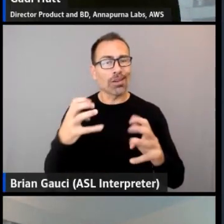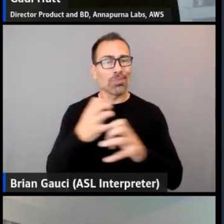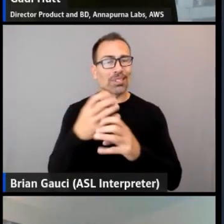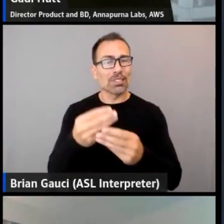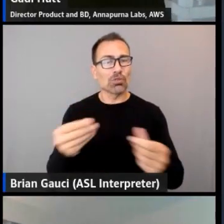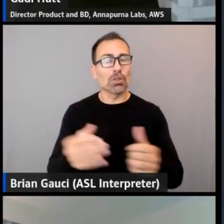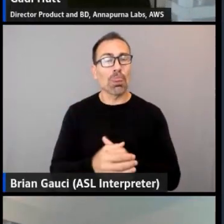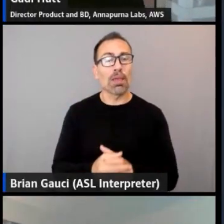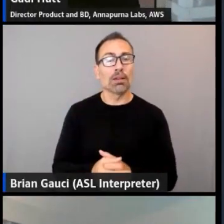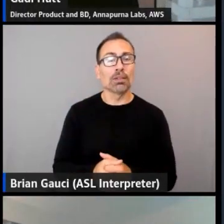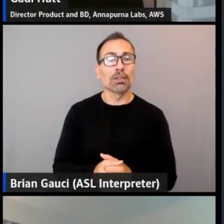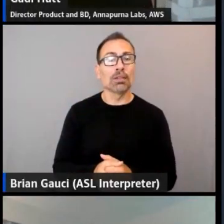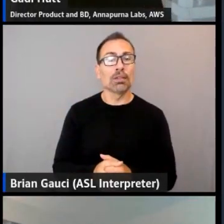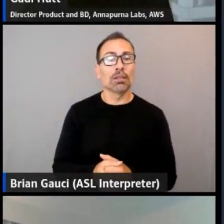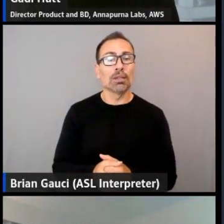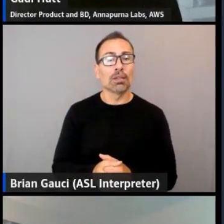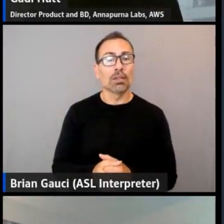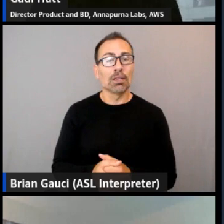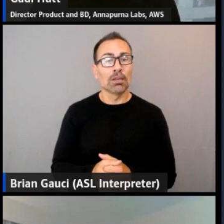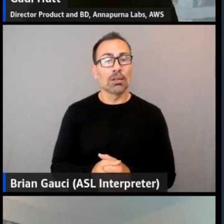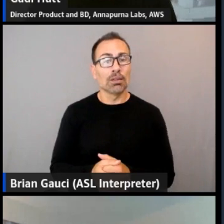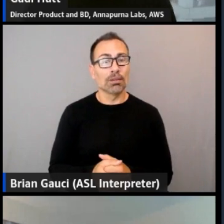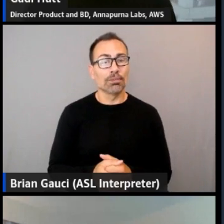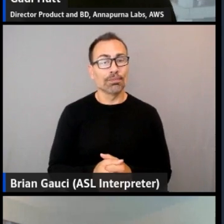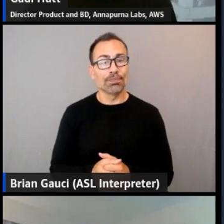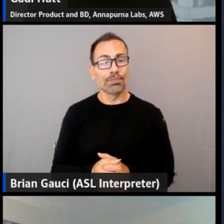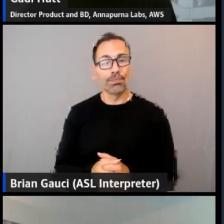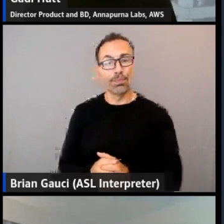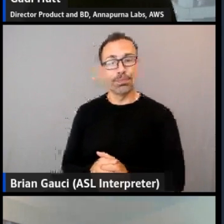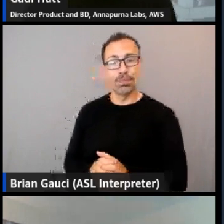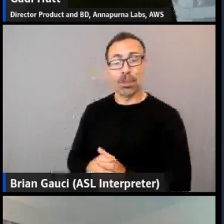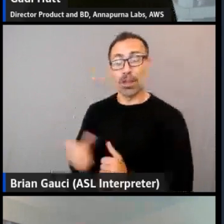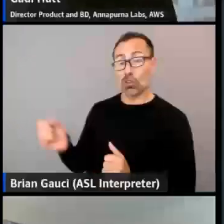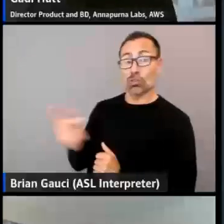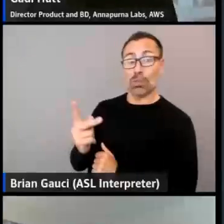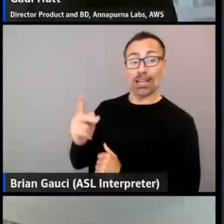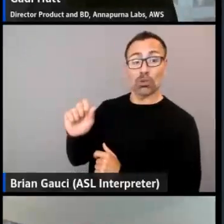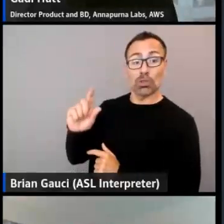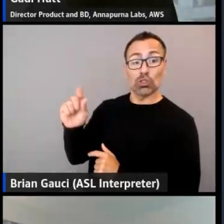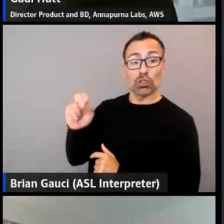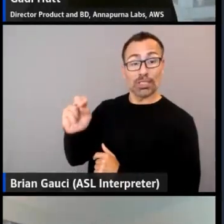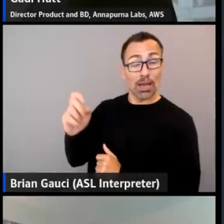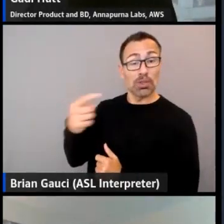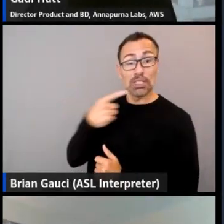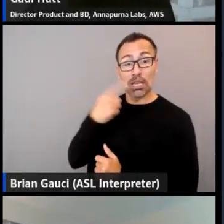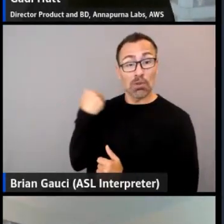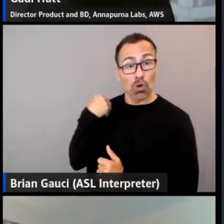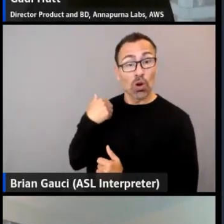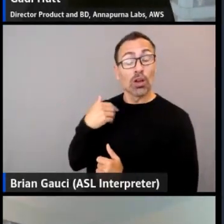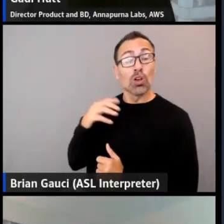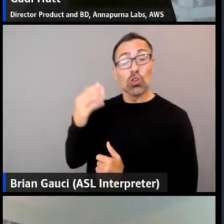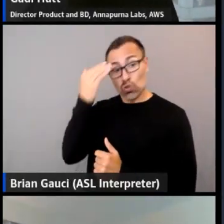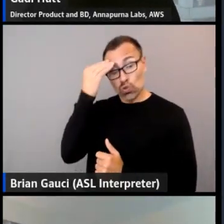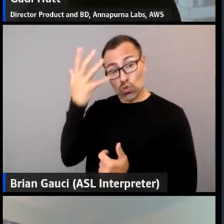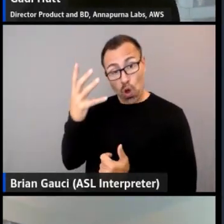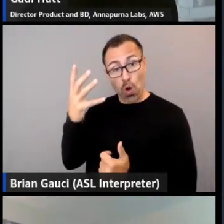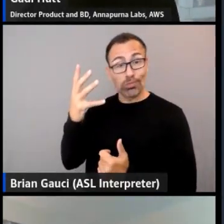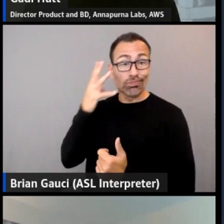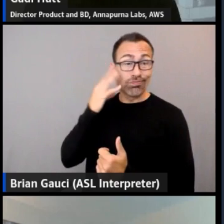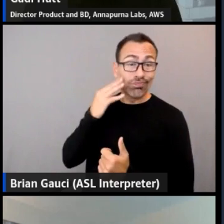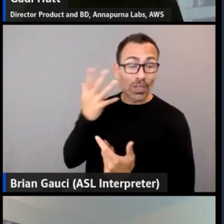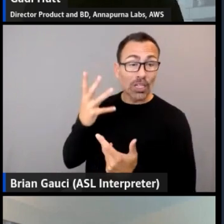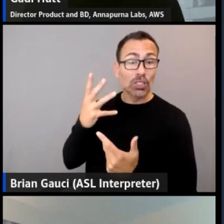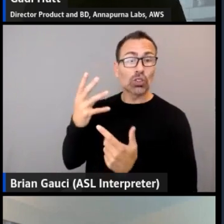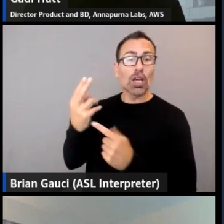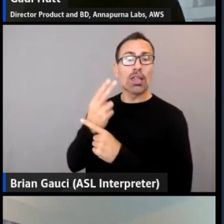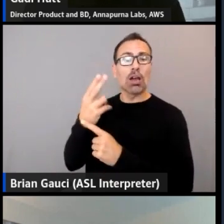to what Suzanne was saying in the previous segment, right? It's take what you know and just use this. Correct. Right, without